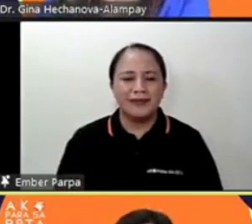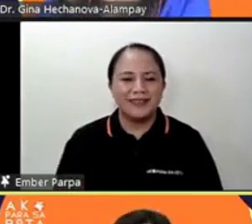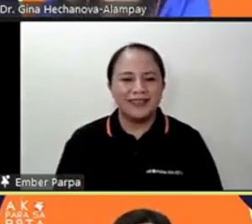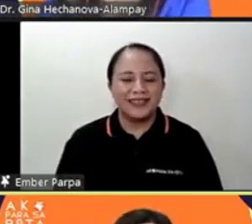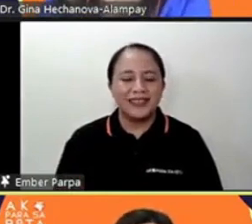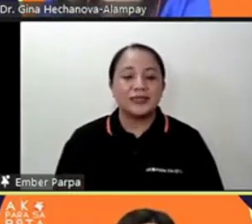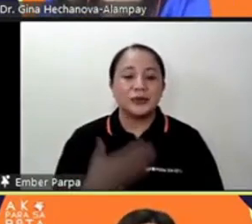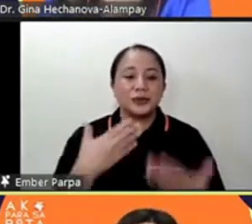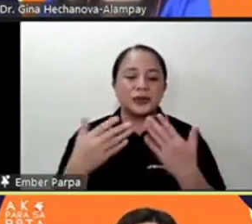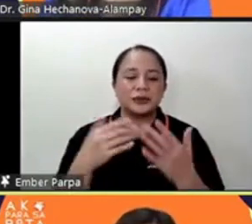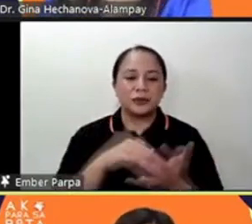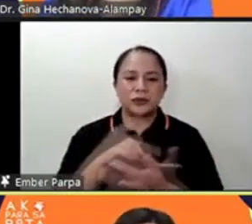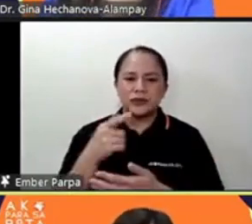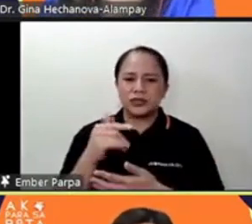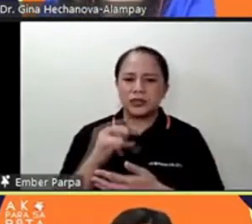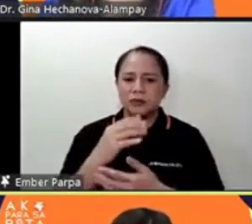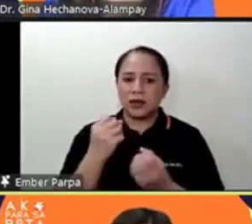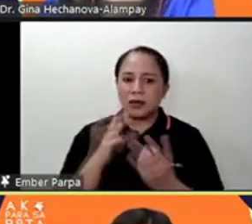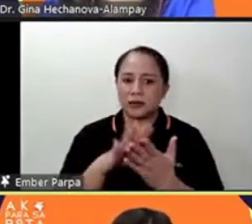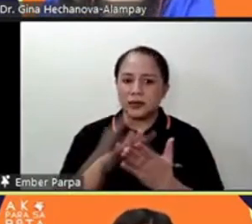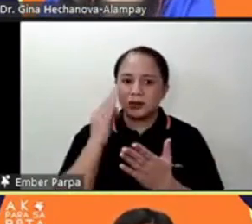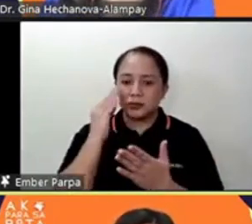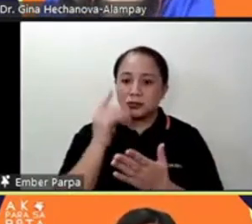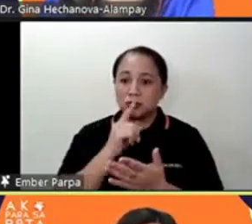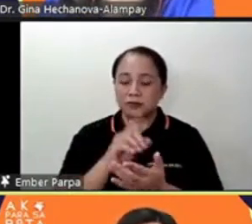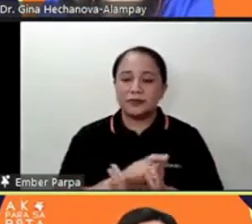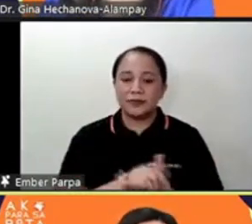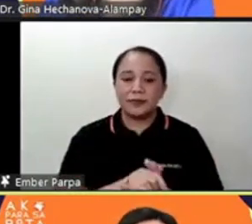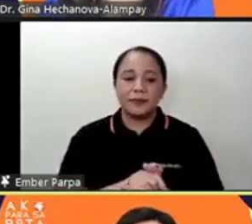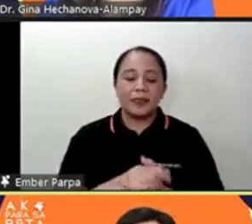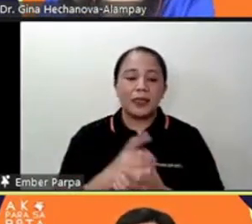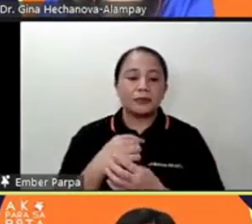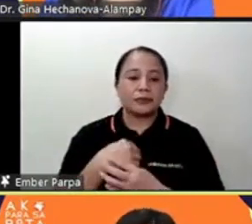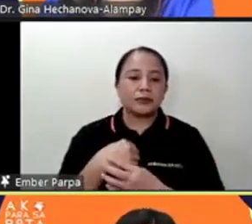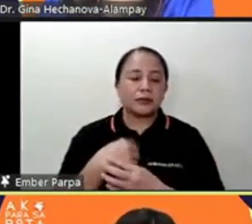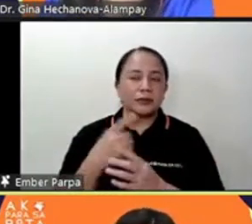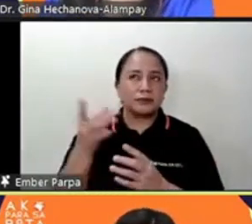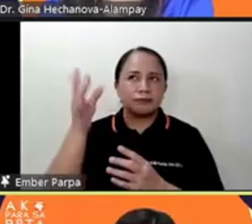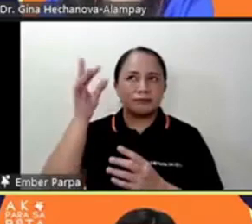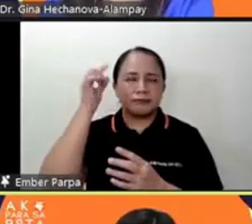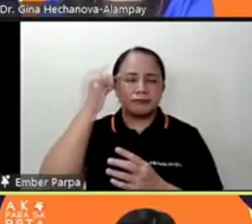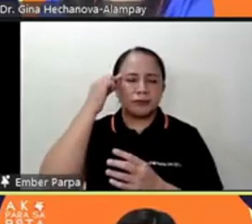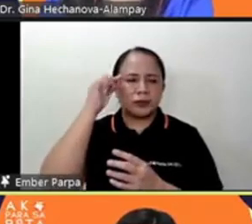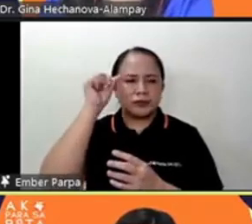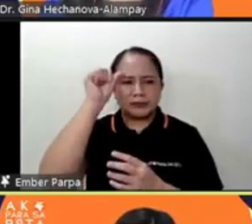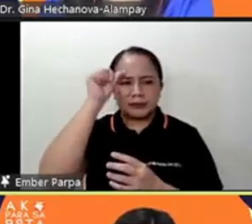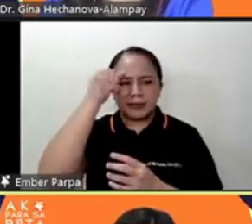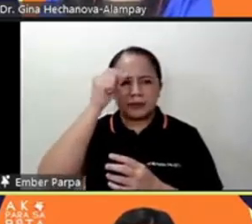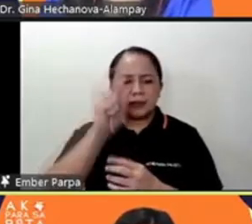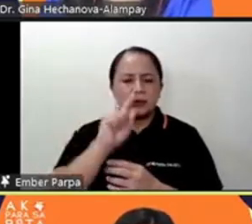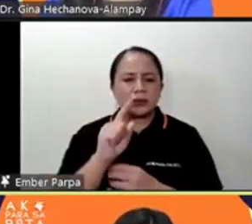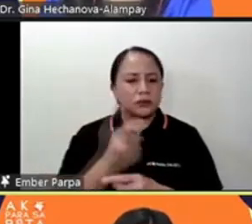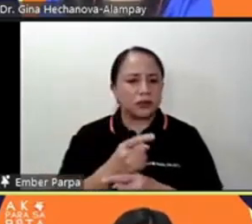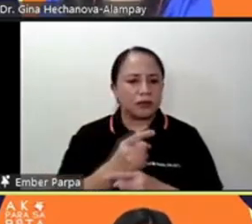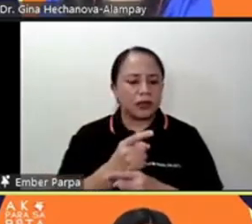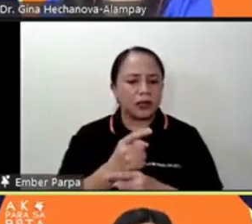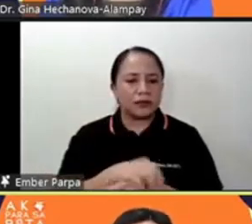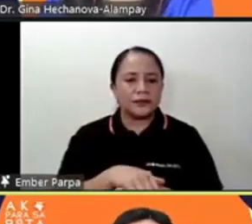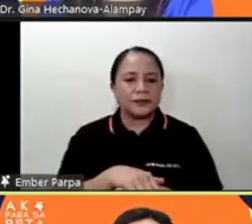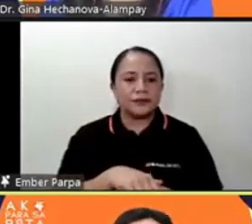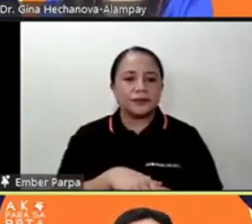Doc Gina. Ang dami kong natutuhan actually. Ang pinakatumatak sa akin yung tama po kayo